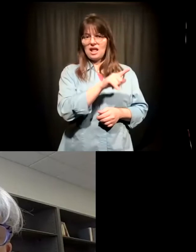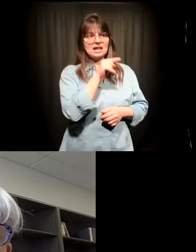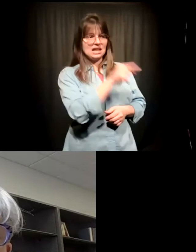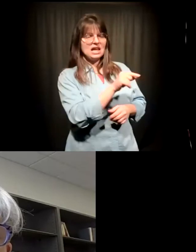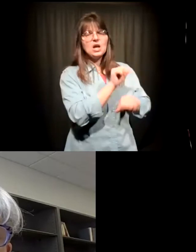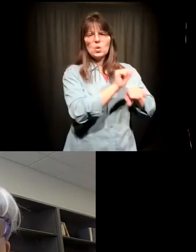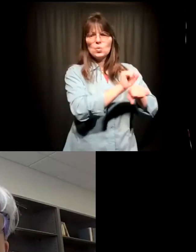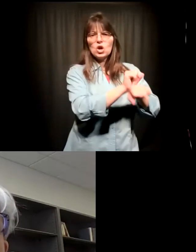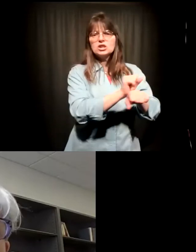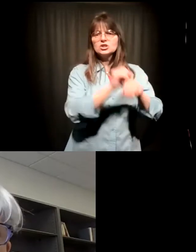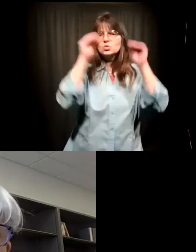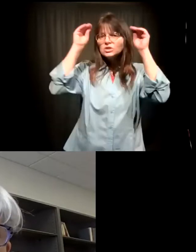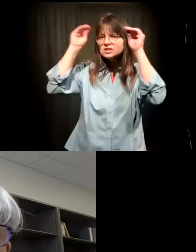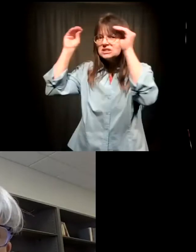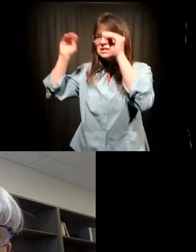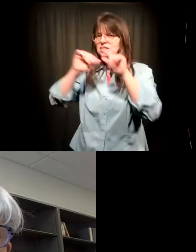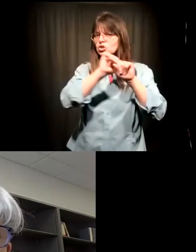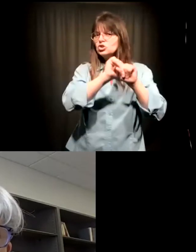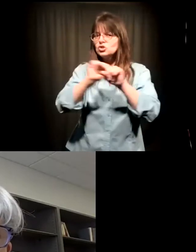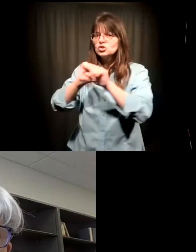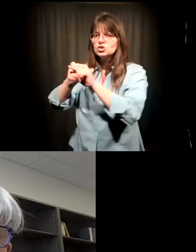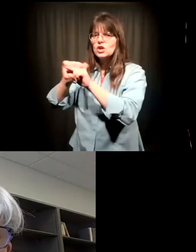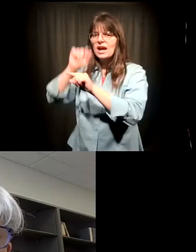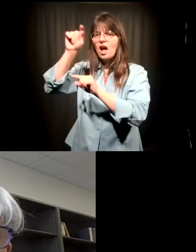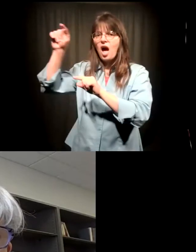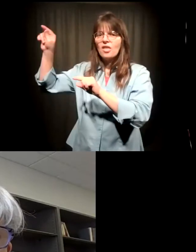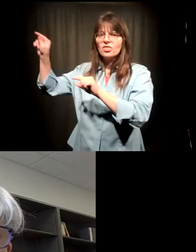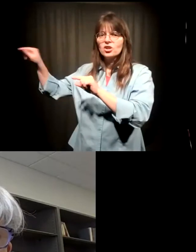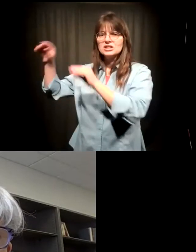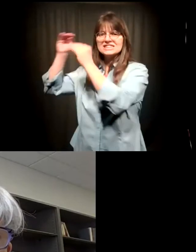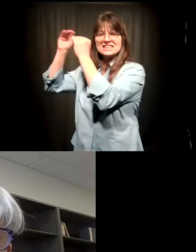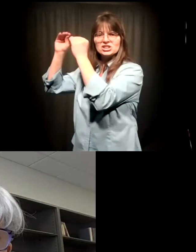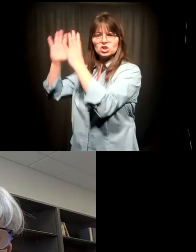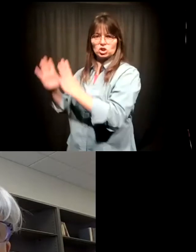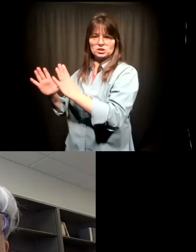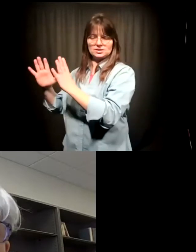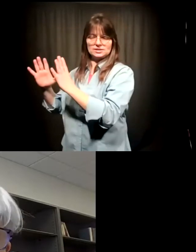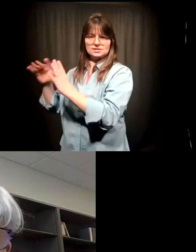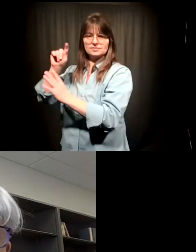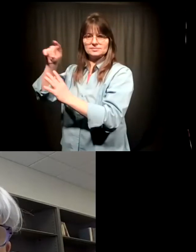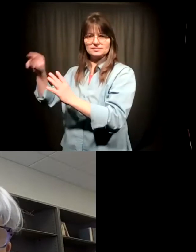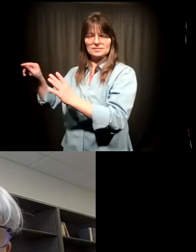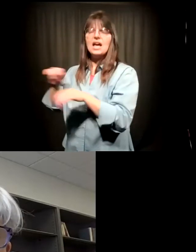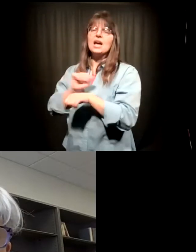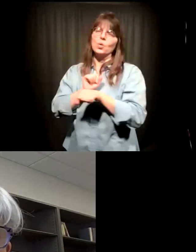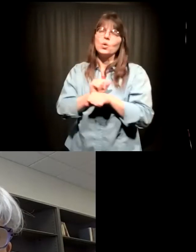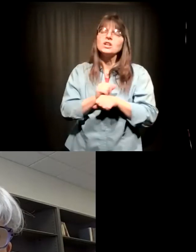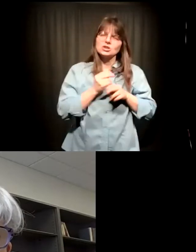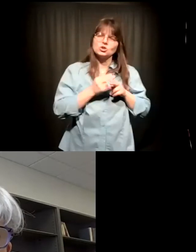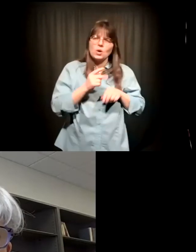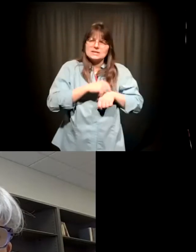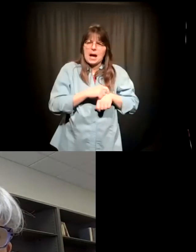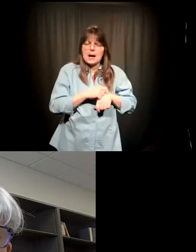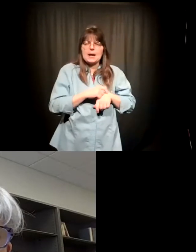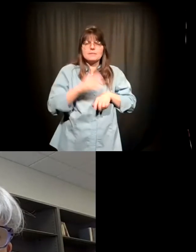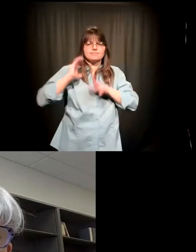other teachers. He did work for a short amount of time in a London deaf school really early on.